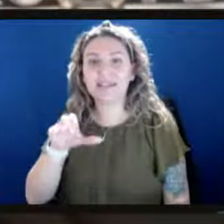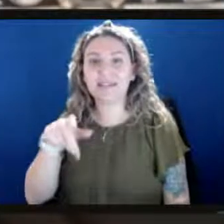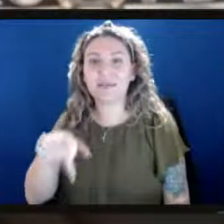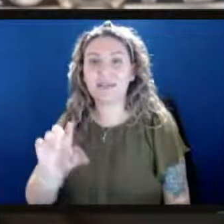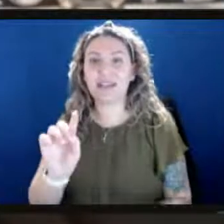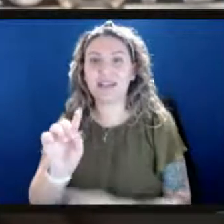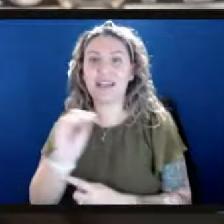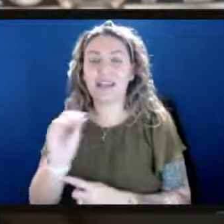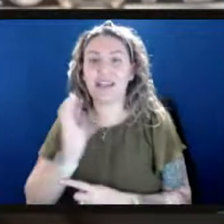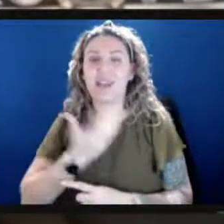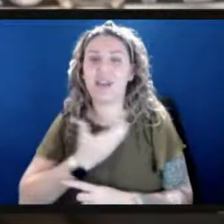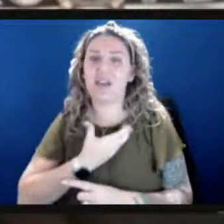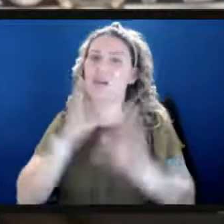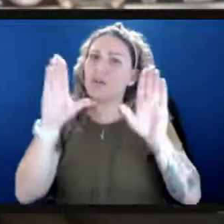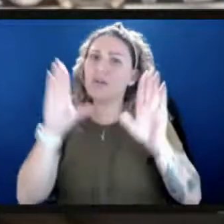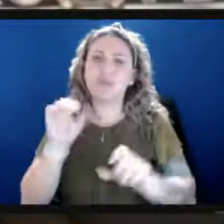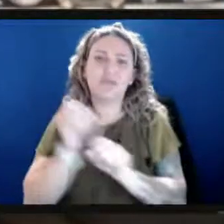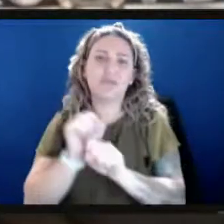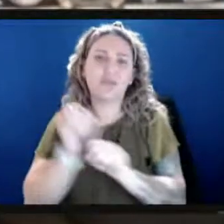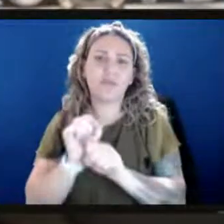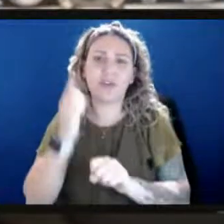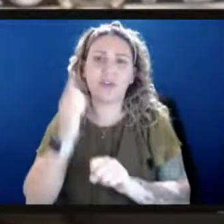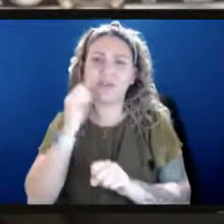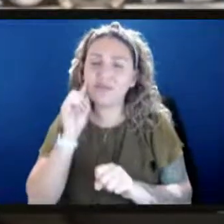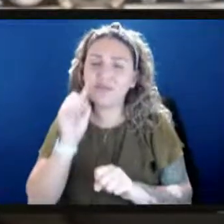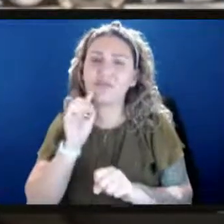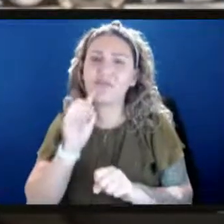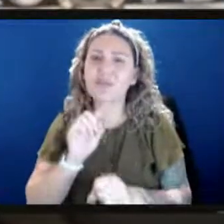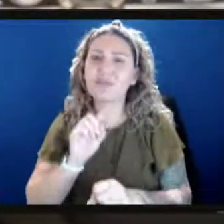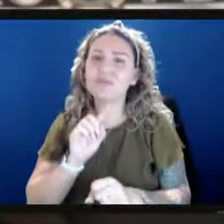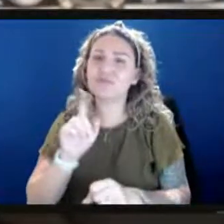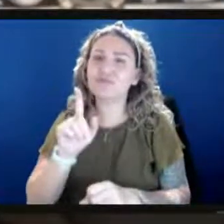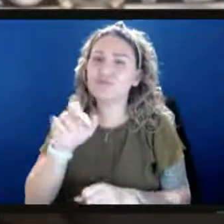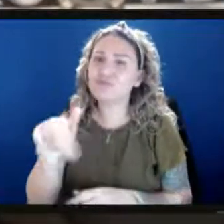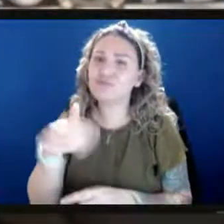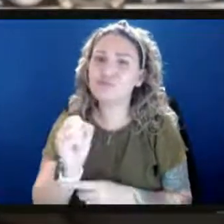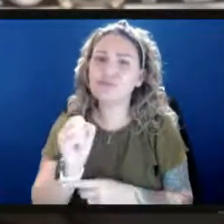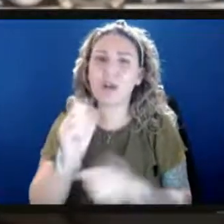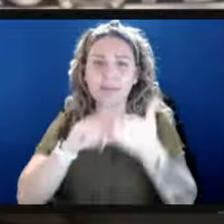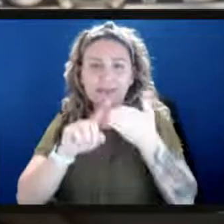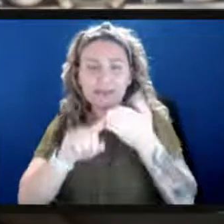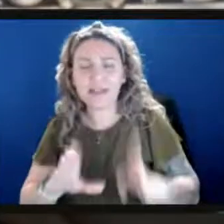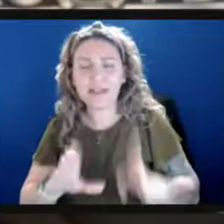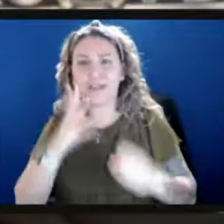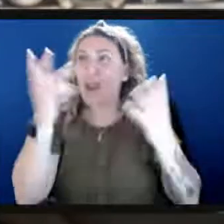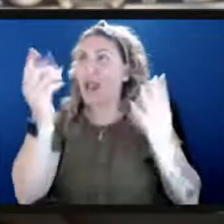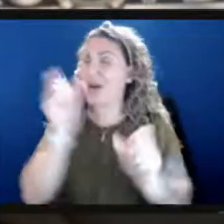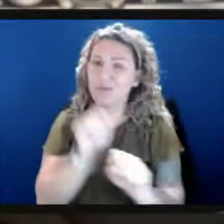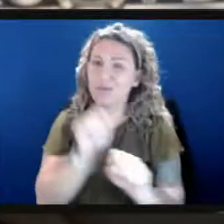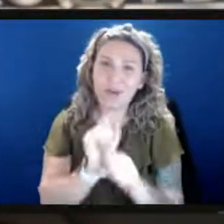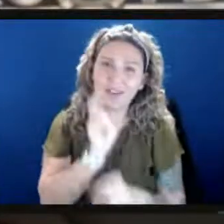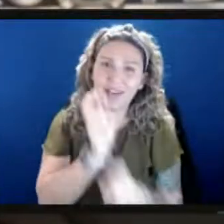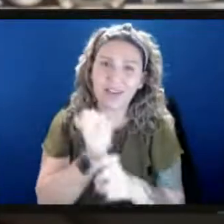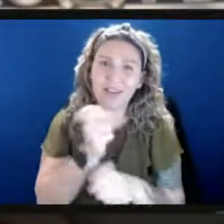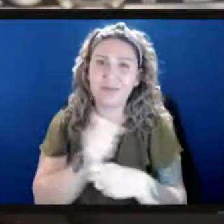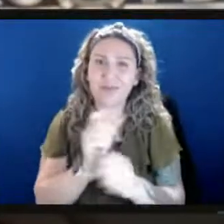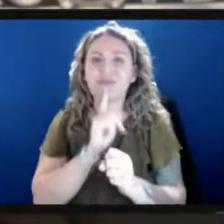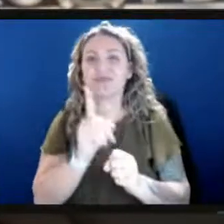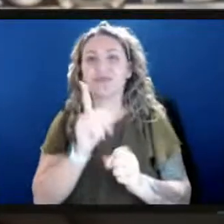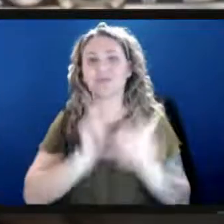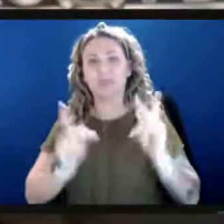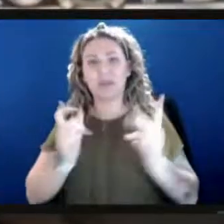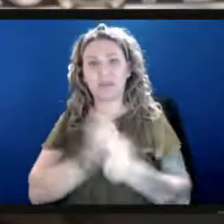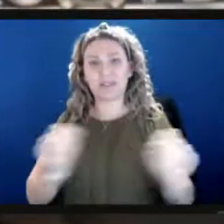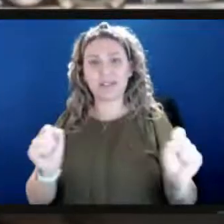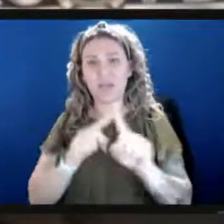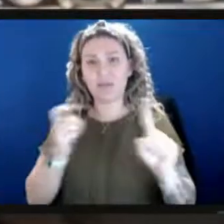narcotics investigators do. They are out there every day working very, very hard to make sure that people are safe from these type of